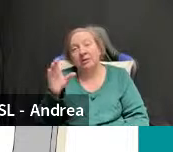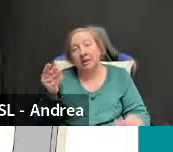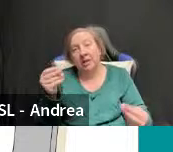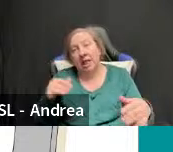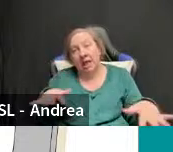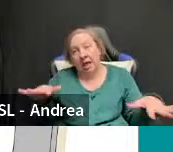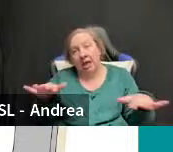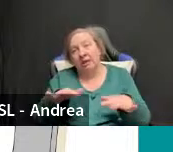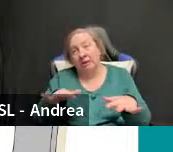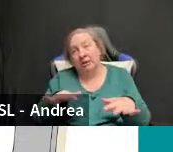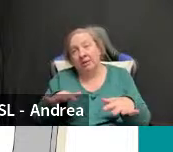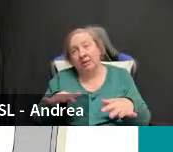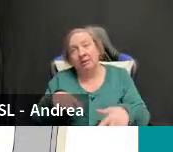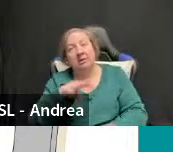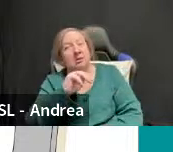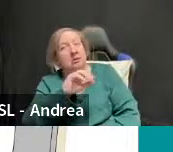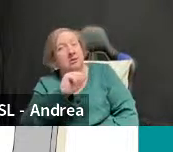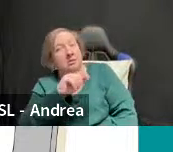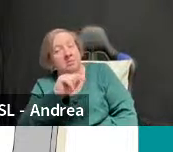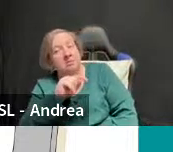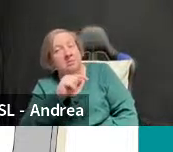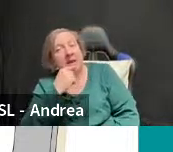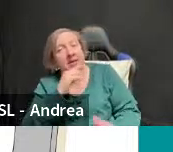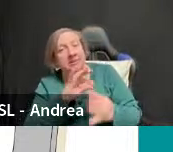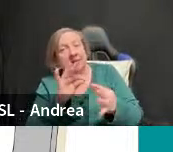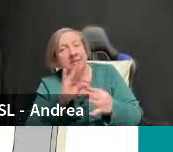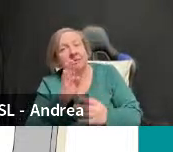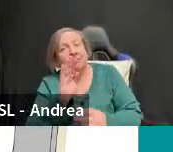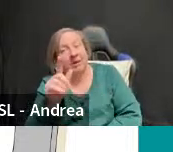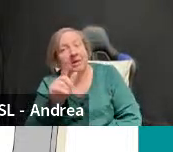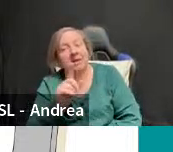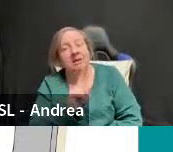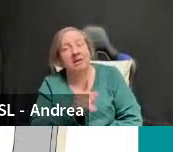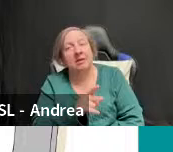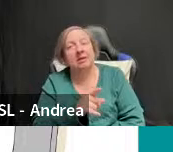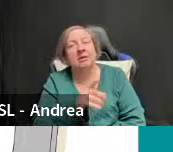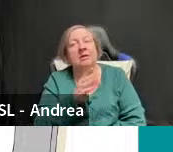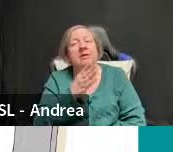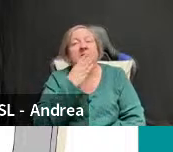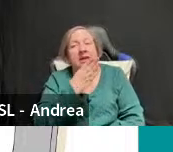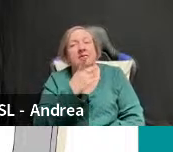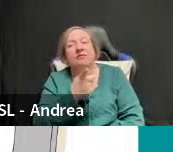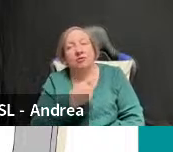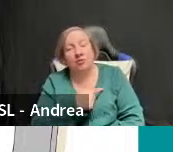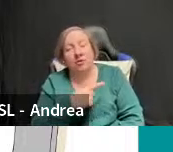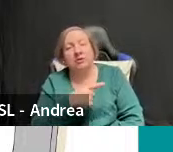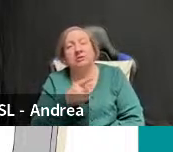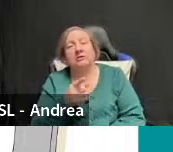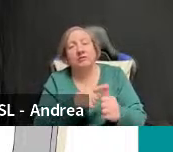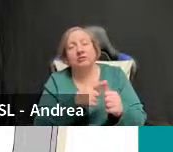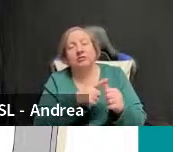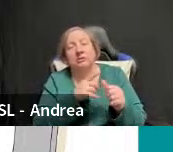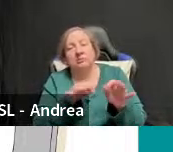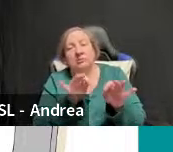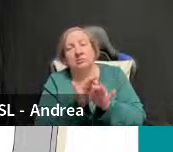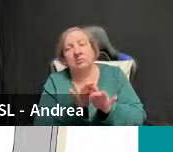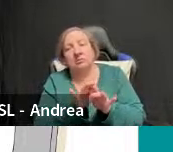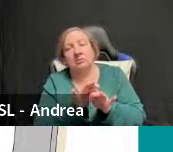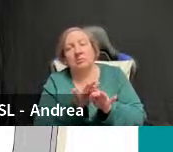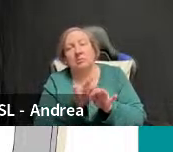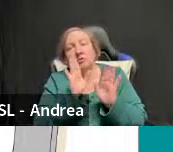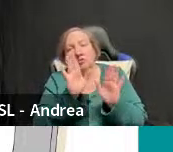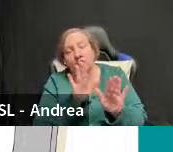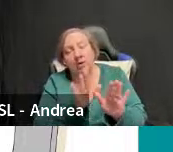land So Bill, within this area. yeah. So thank you for the question, first of all, and that it's a Yeah. really